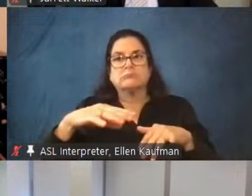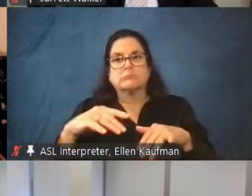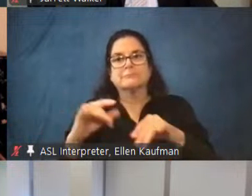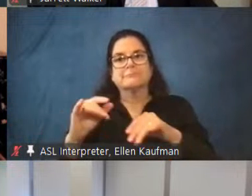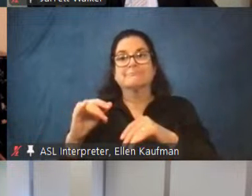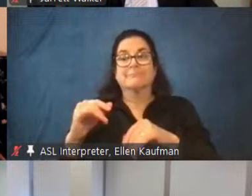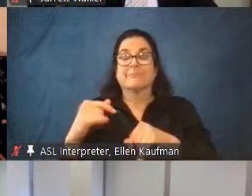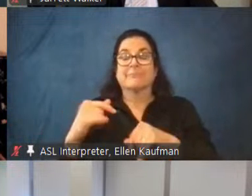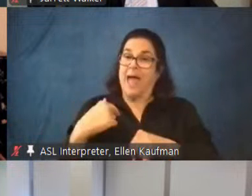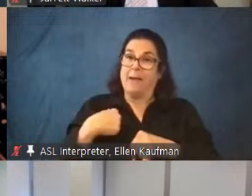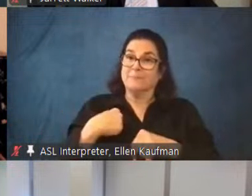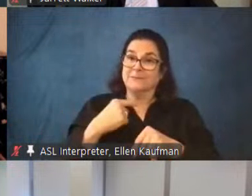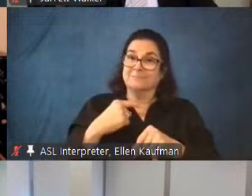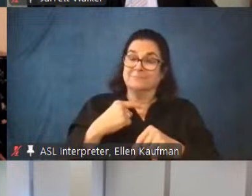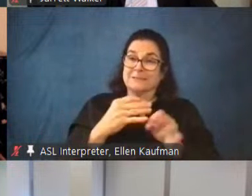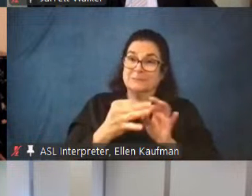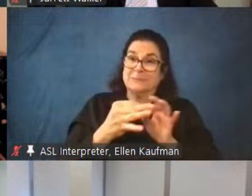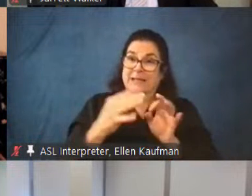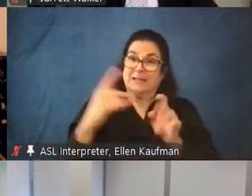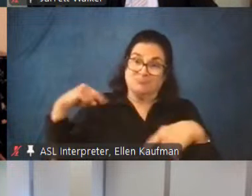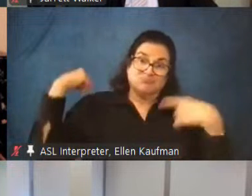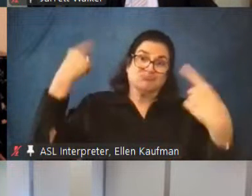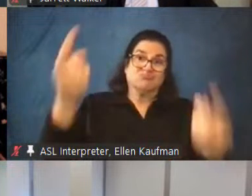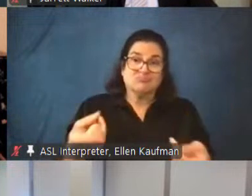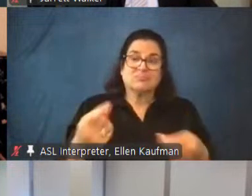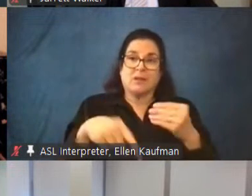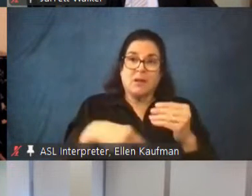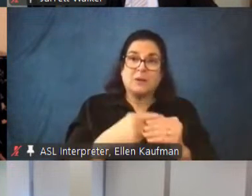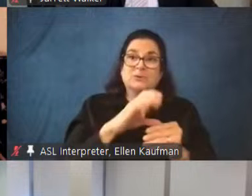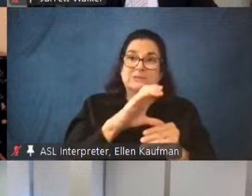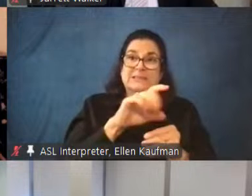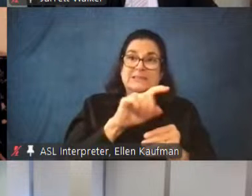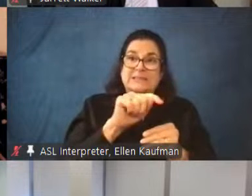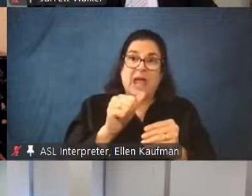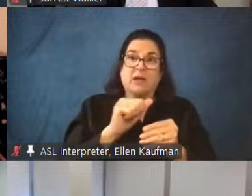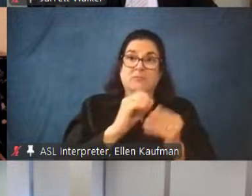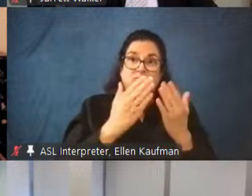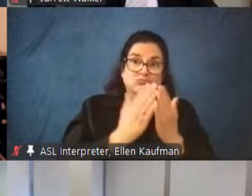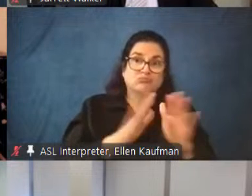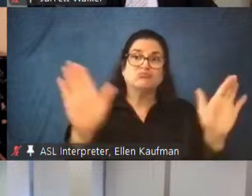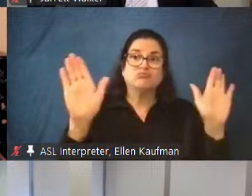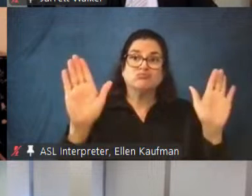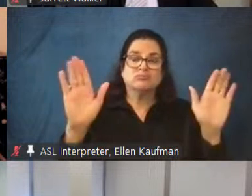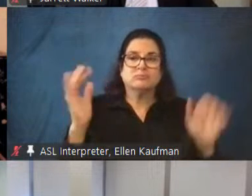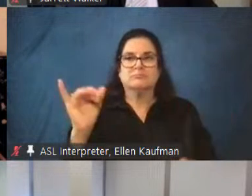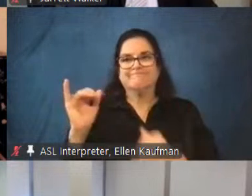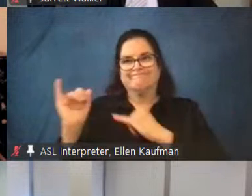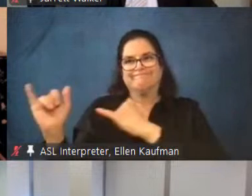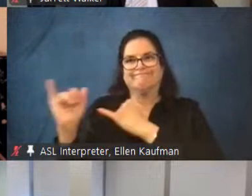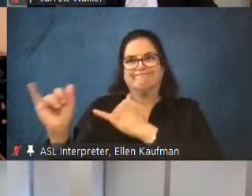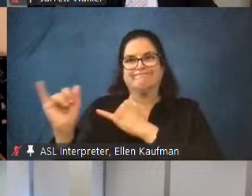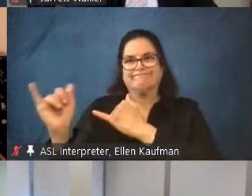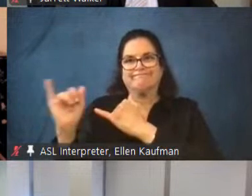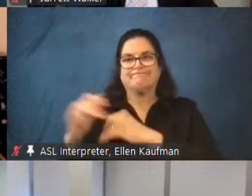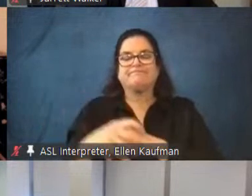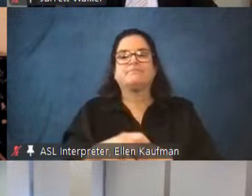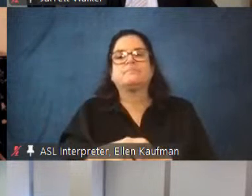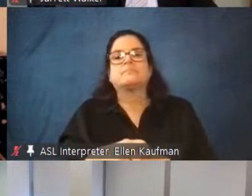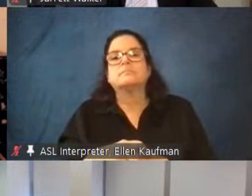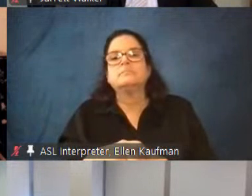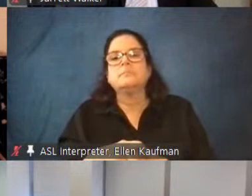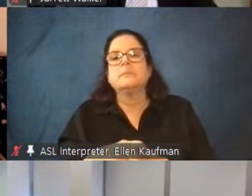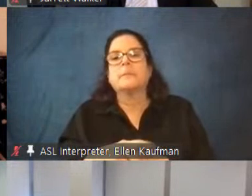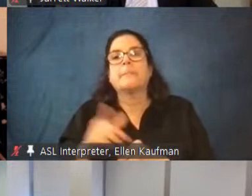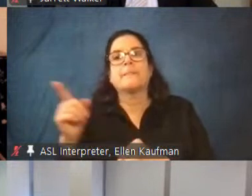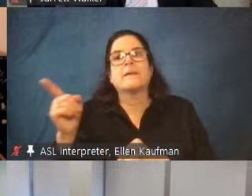on with CTA in general. I also would want to remind you that to really focus on his comments about the